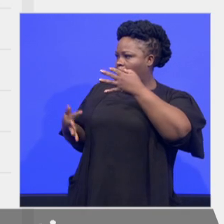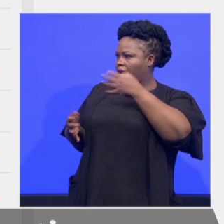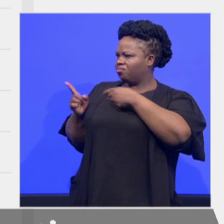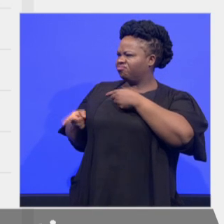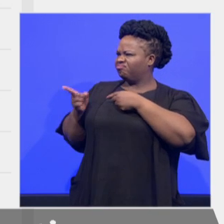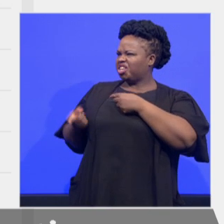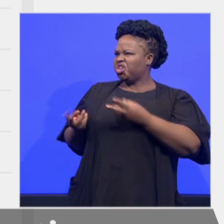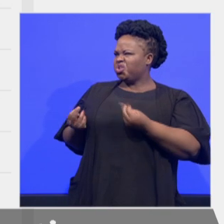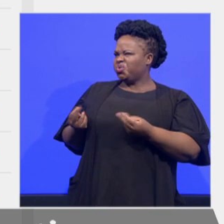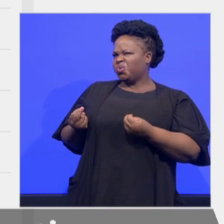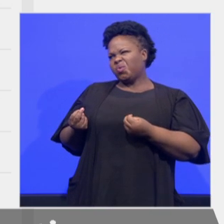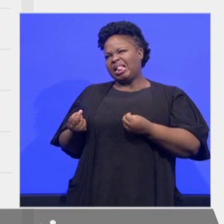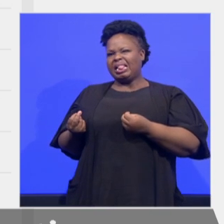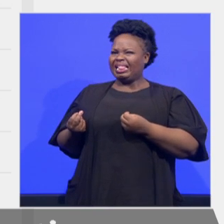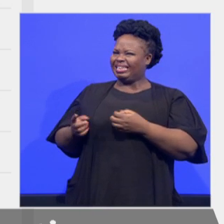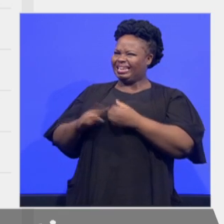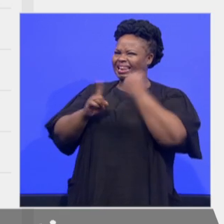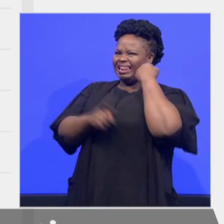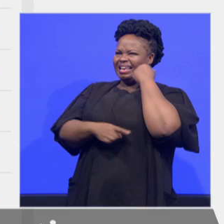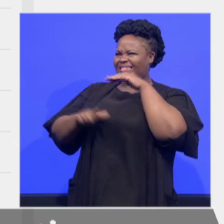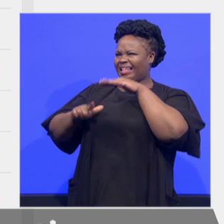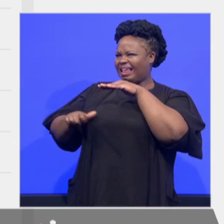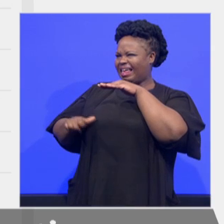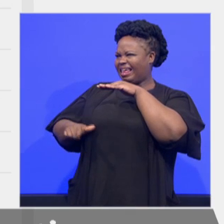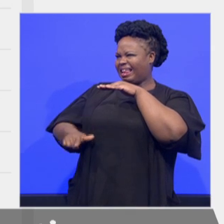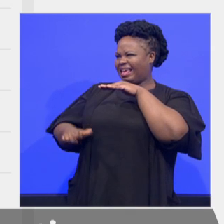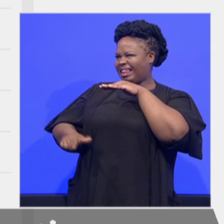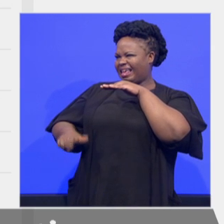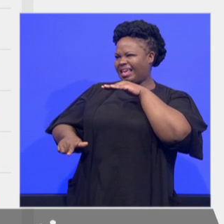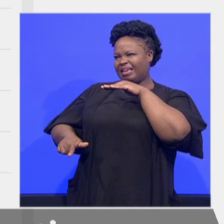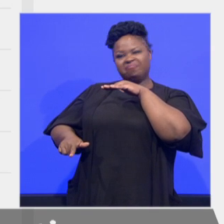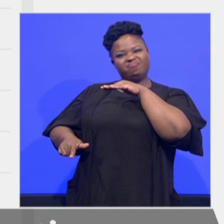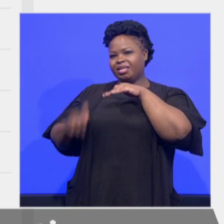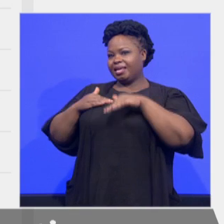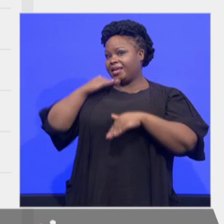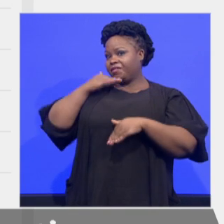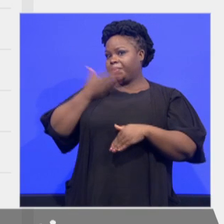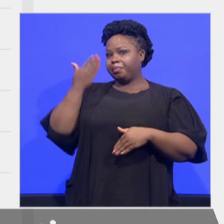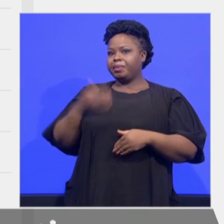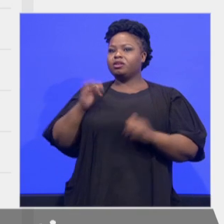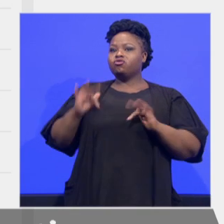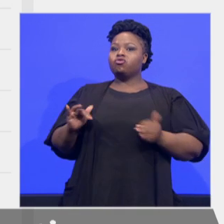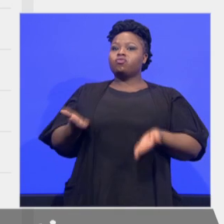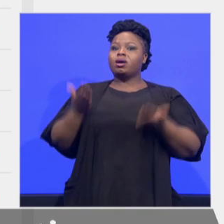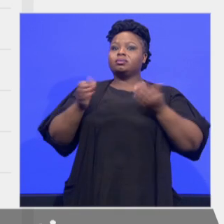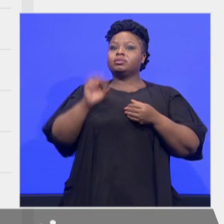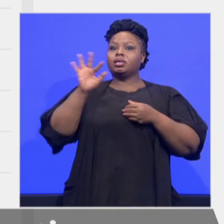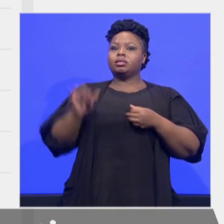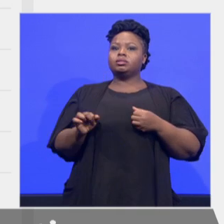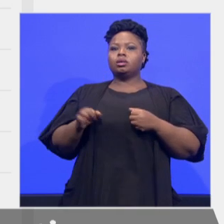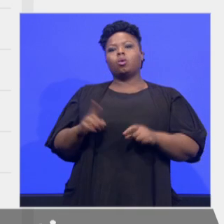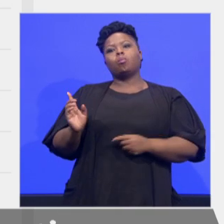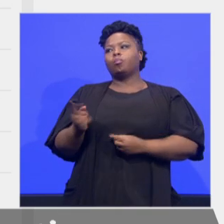parties, seeming to not be able to get that momentum that will get them going. Rise Mzansi and Busa each sitting